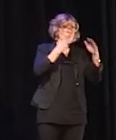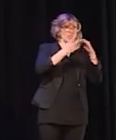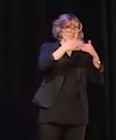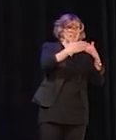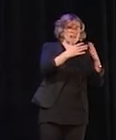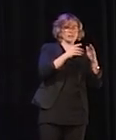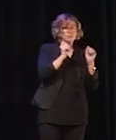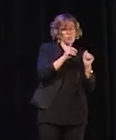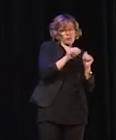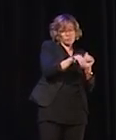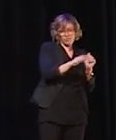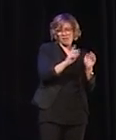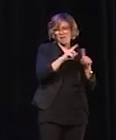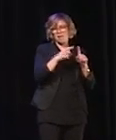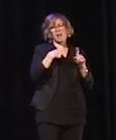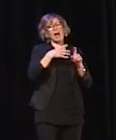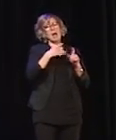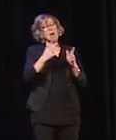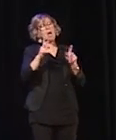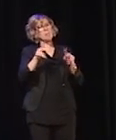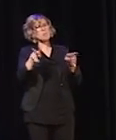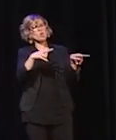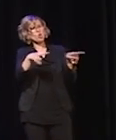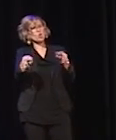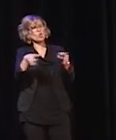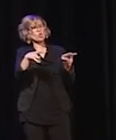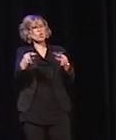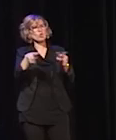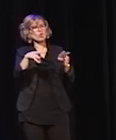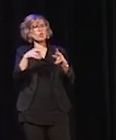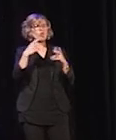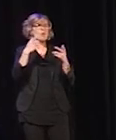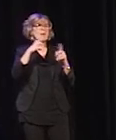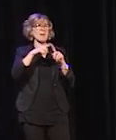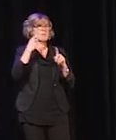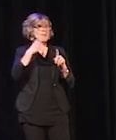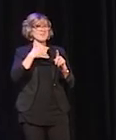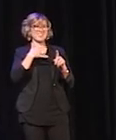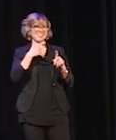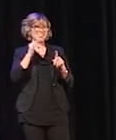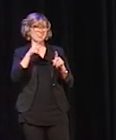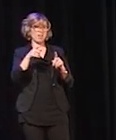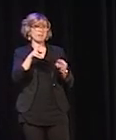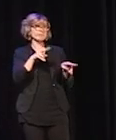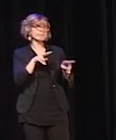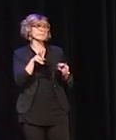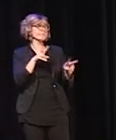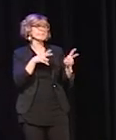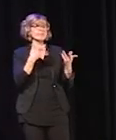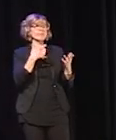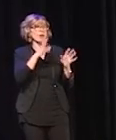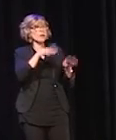which is possible, you can basically have someone looking in one direction for a while. If you're feeling like they're kind of getting relaxed or they're not